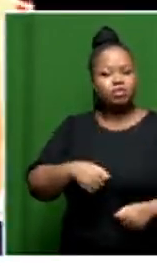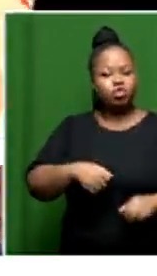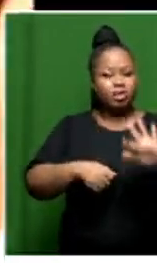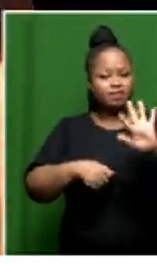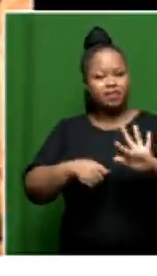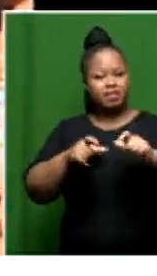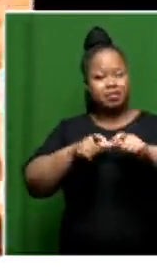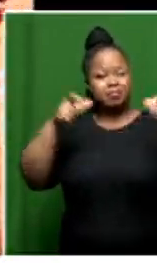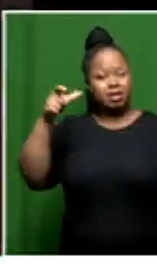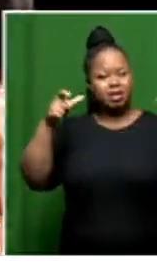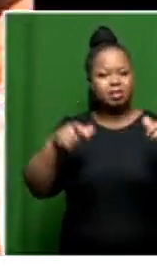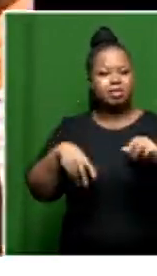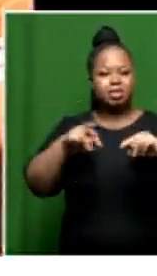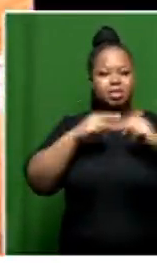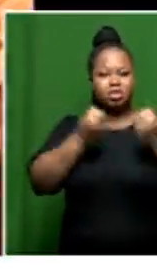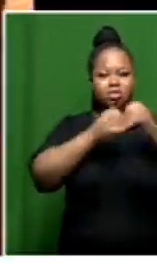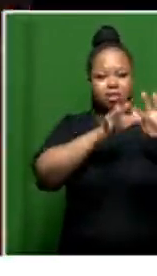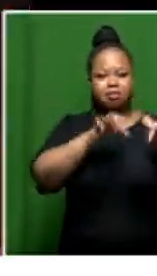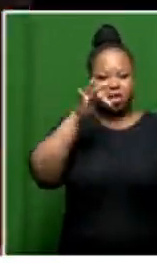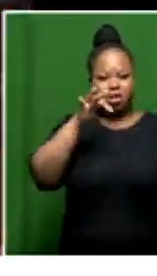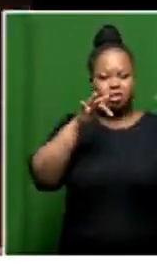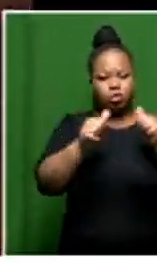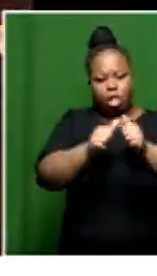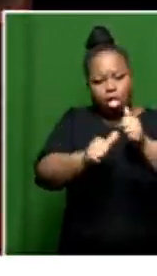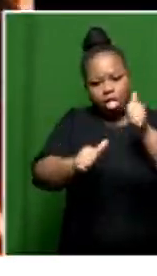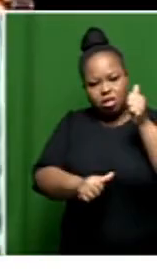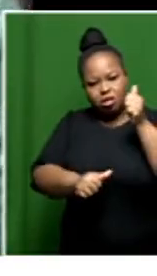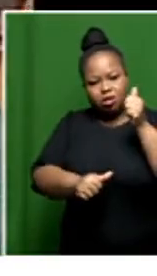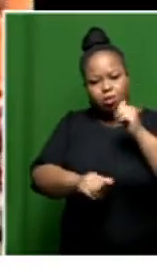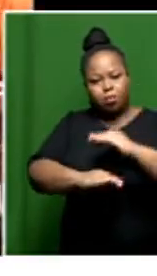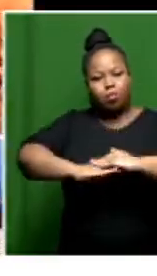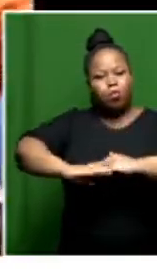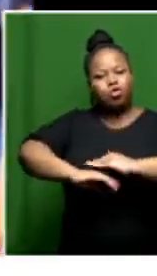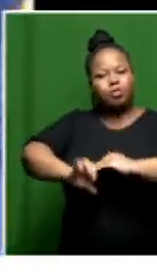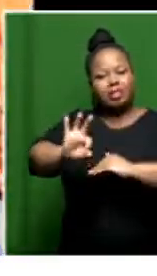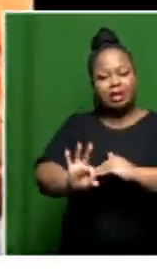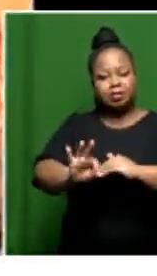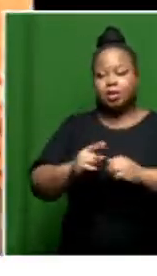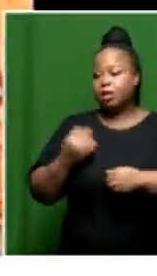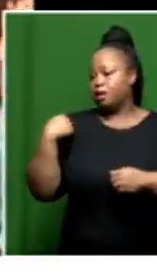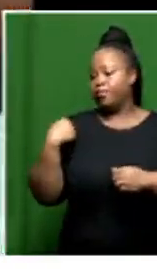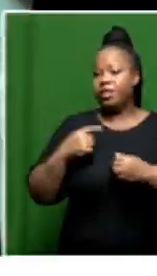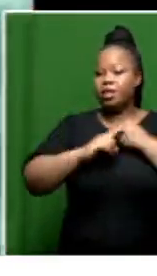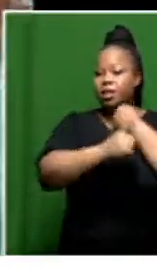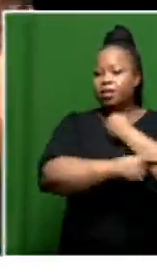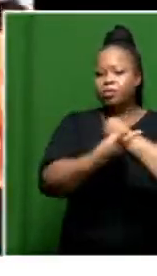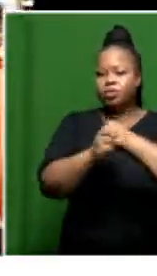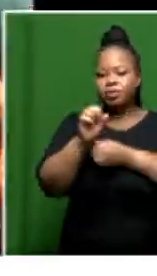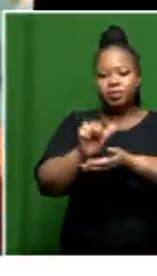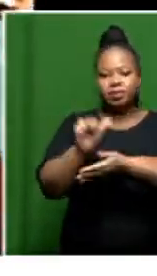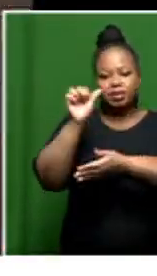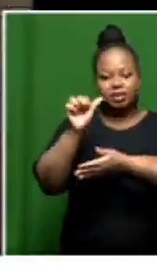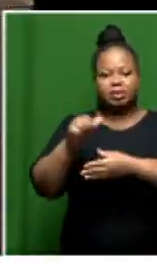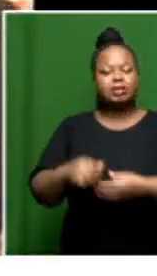fifth largest party in the National Assembly to one of the bottom three. In the last local government elections in